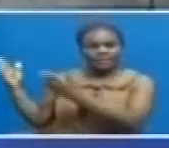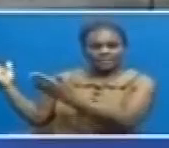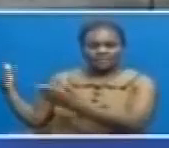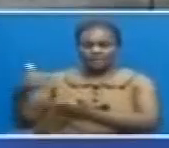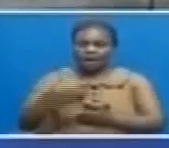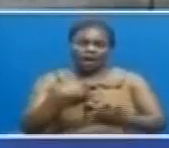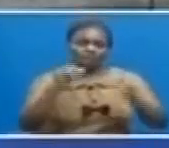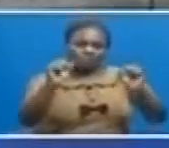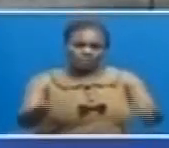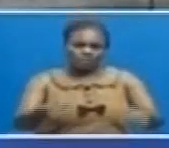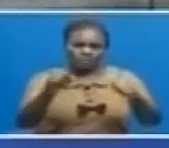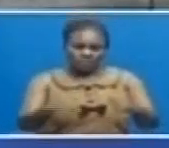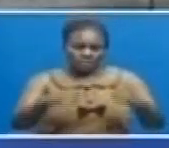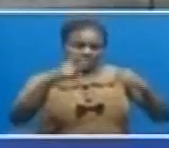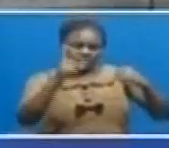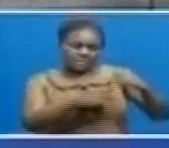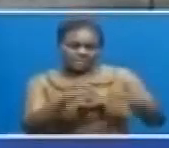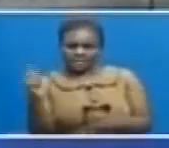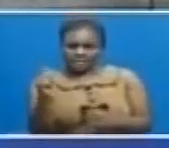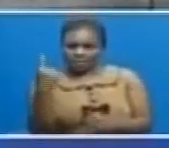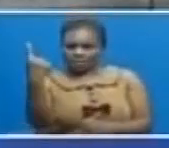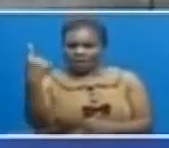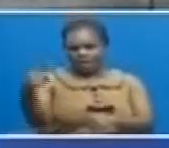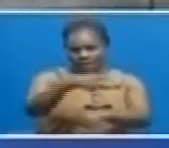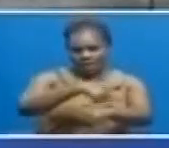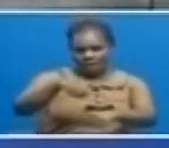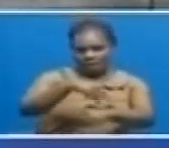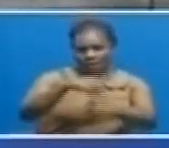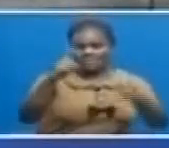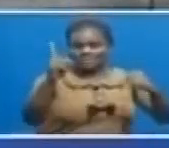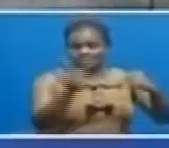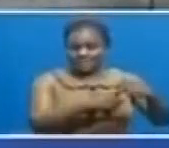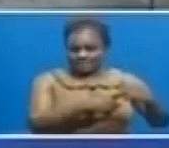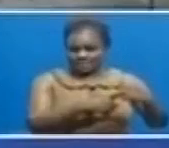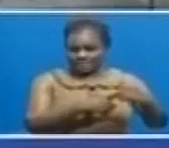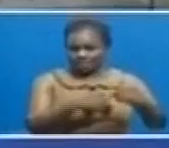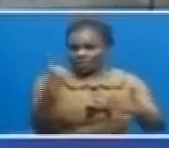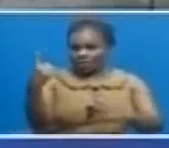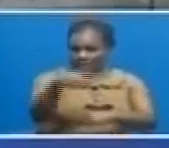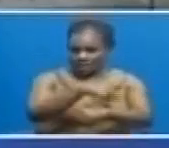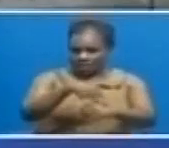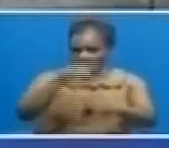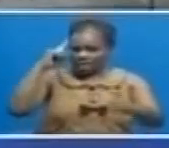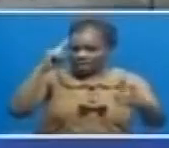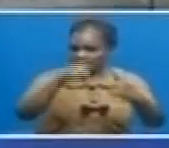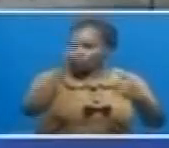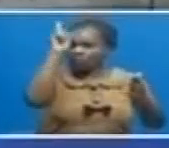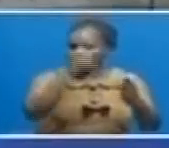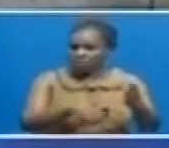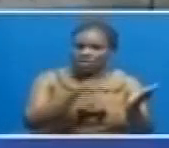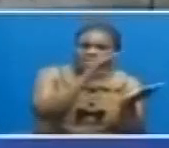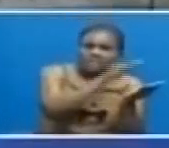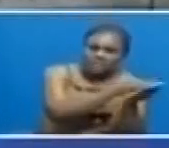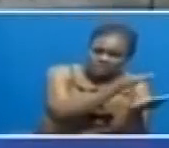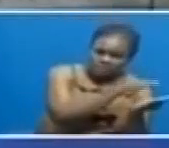a capacity of 6 tons within an hour, and the 6 tons within an hour is meant to store grain on the